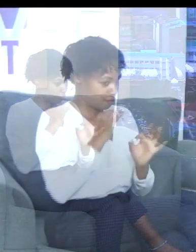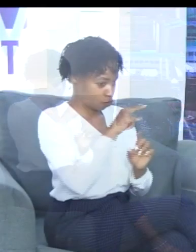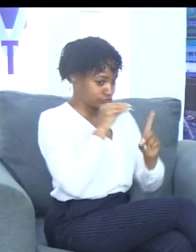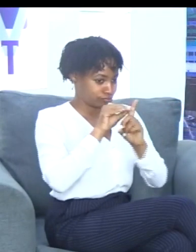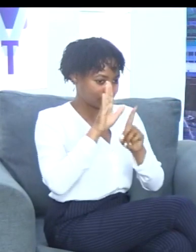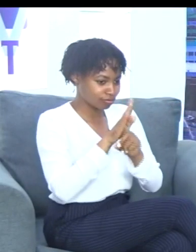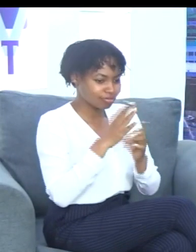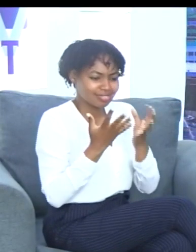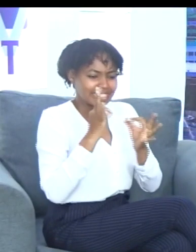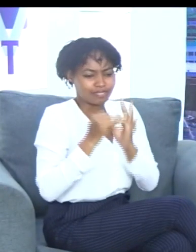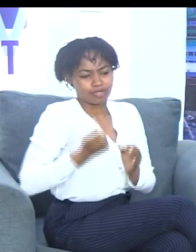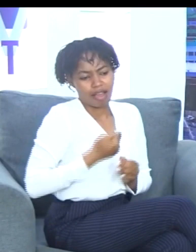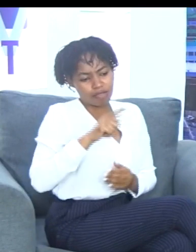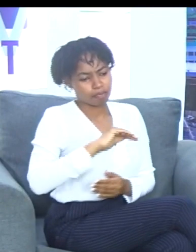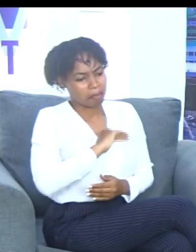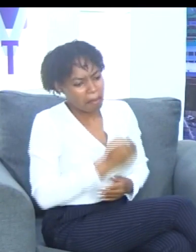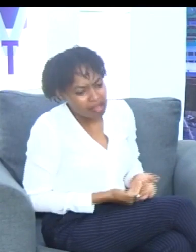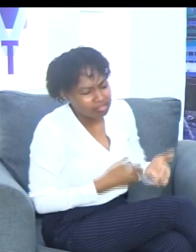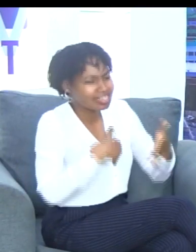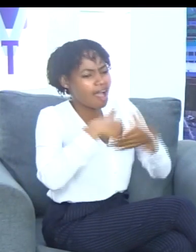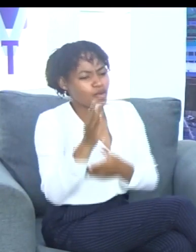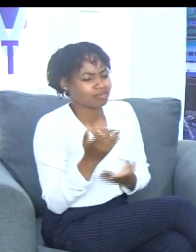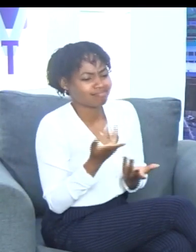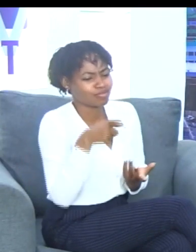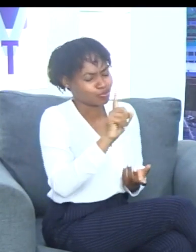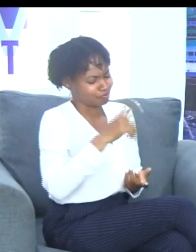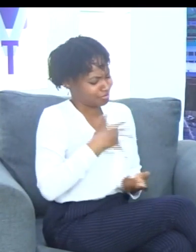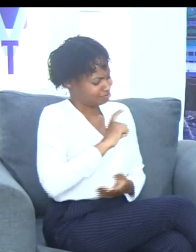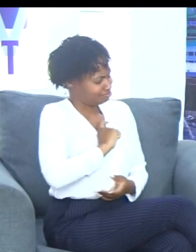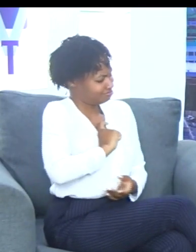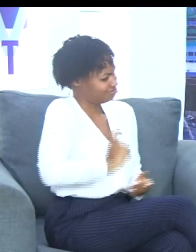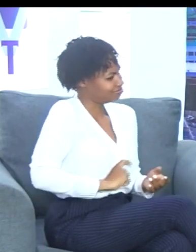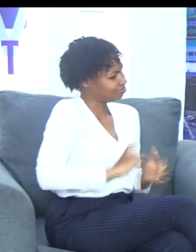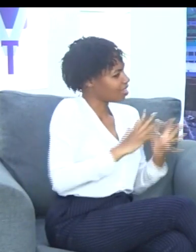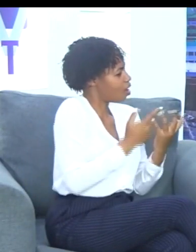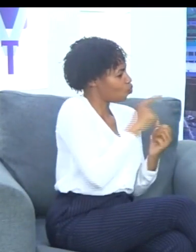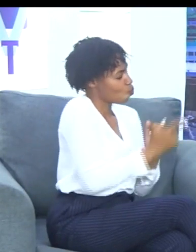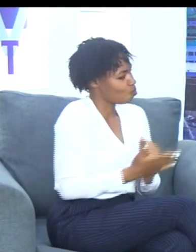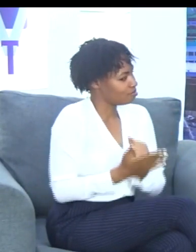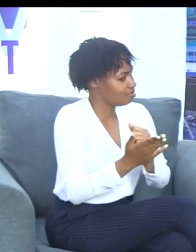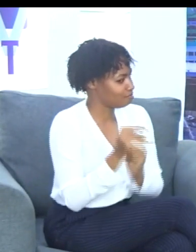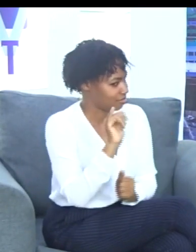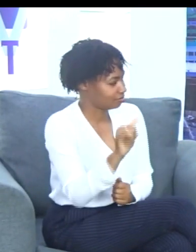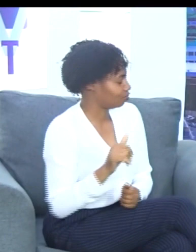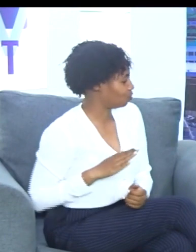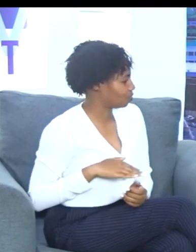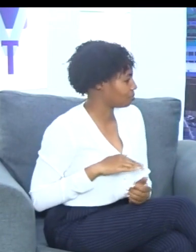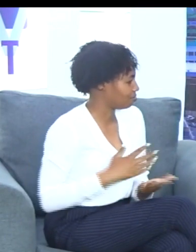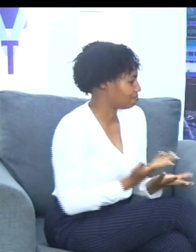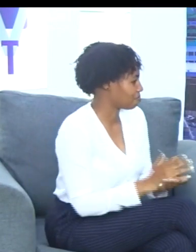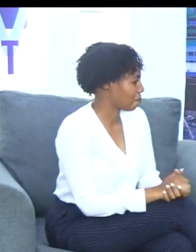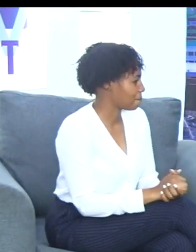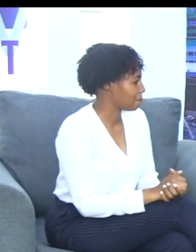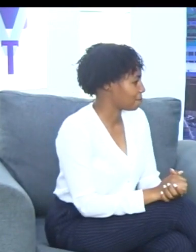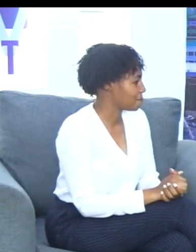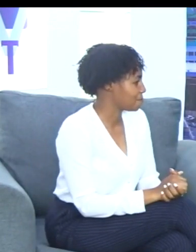Okay. What if you mentor and the girls maybe get pregnant? How would you do that? How would you help that